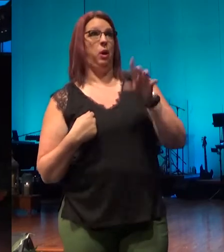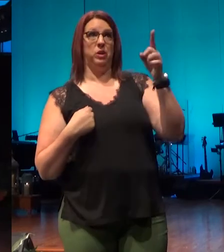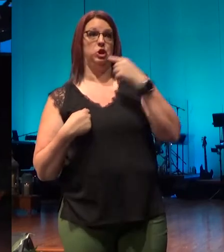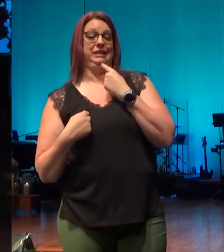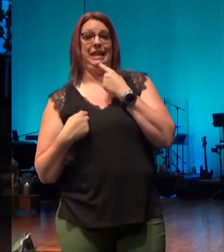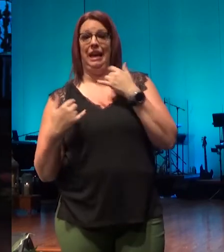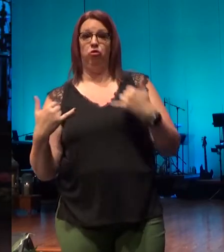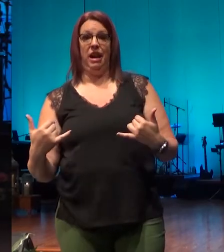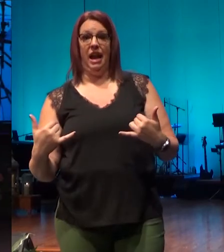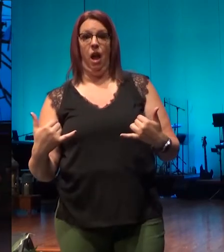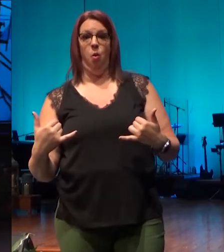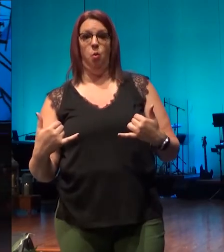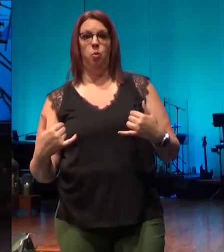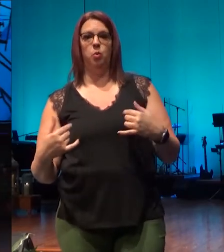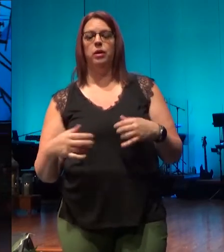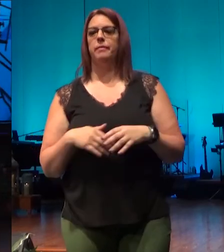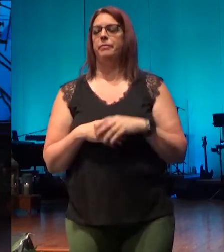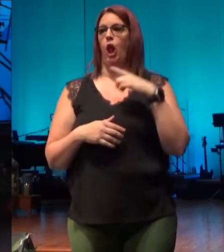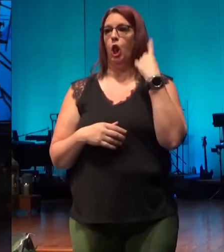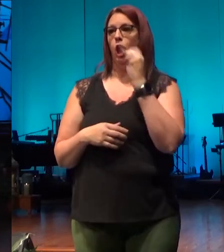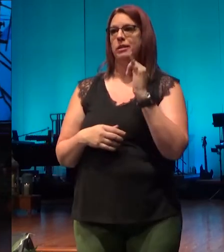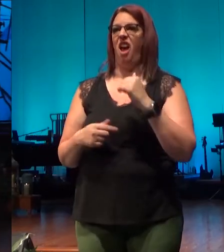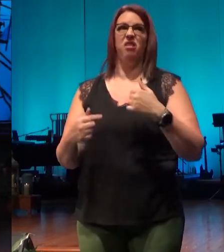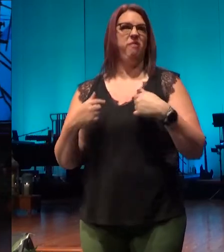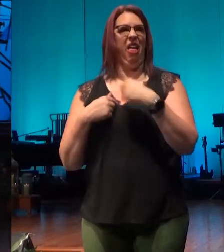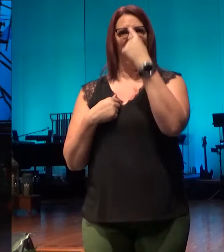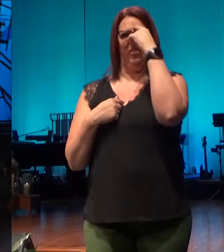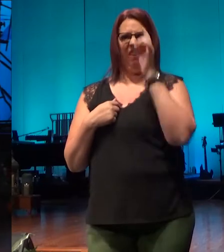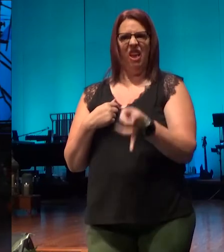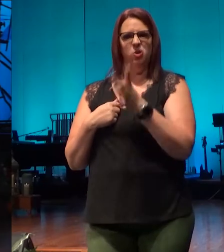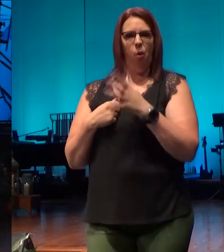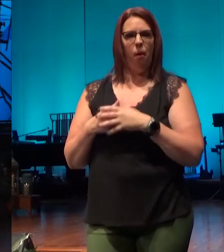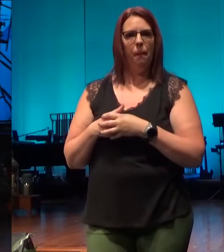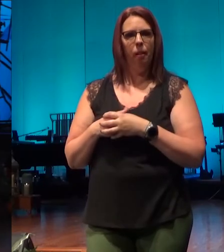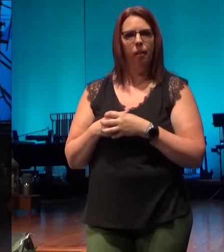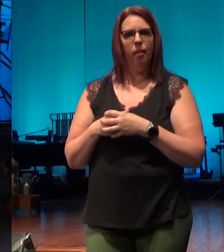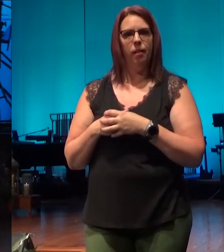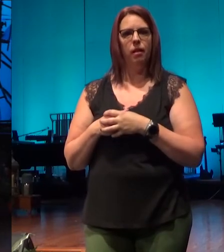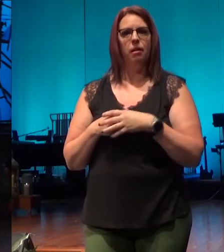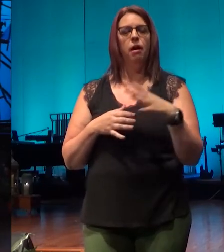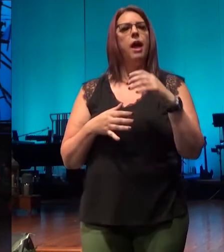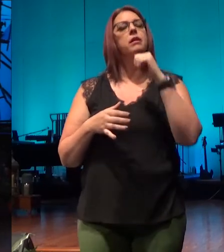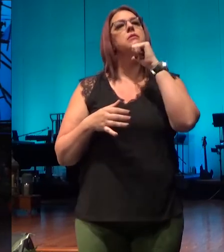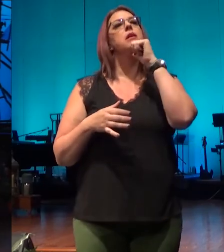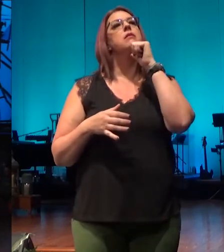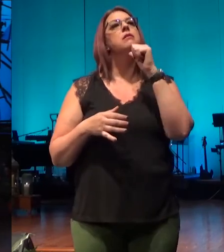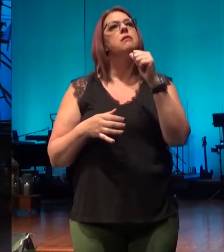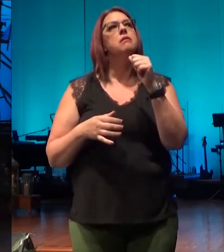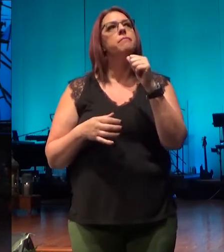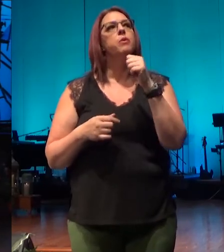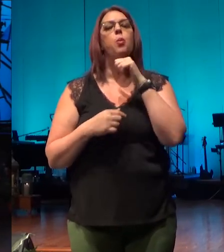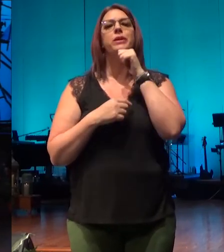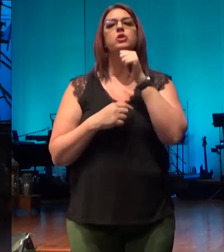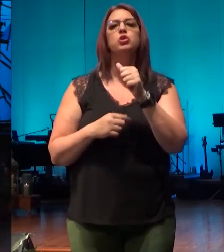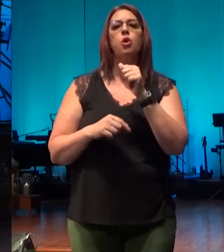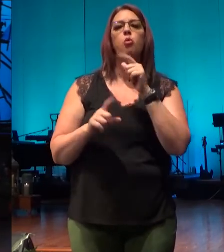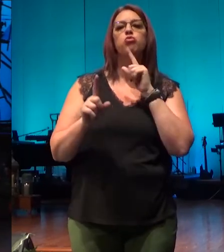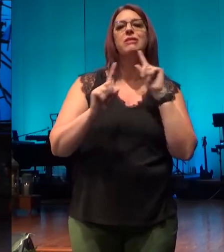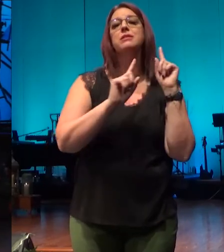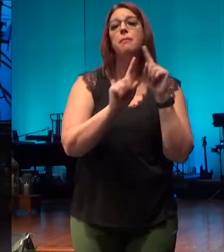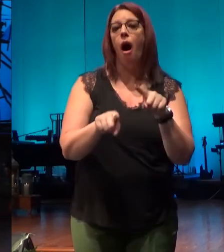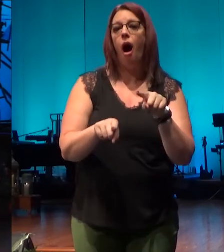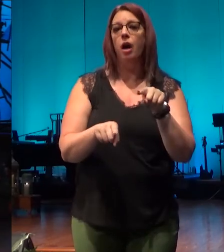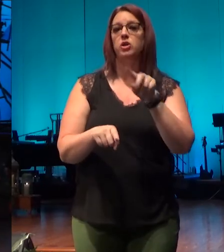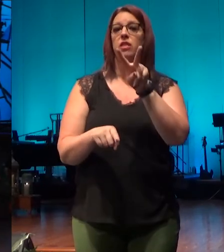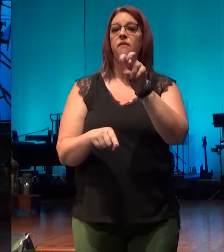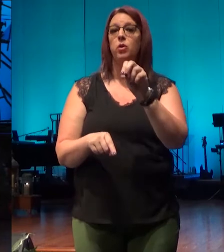Looks like, I think that's horrible. And it's not ever that we don't respond to that voice of God that seems